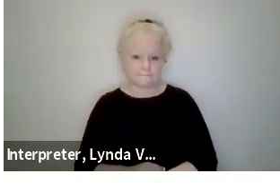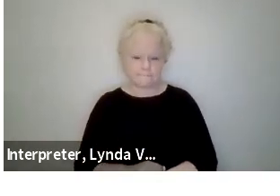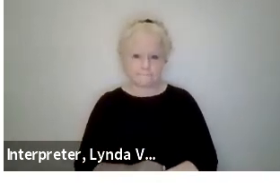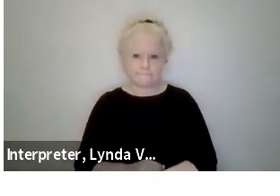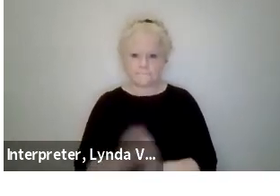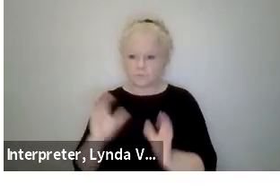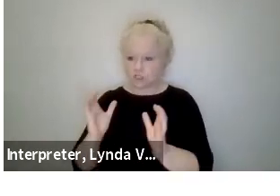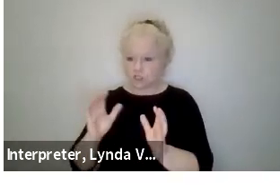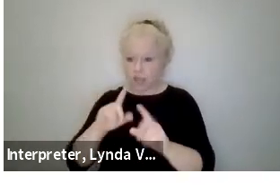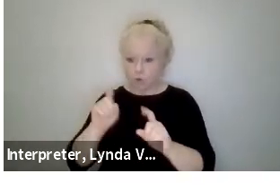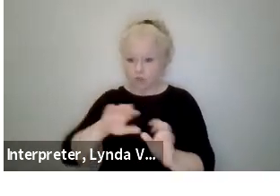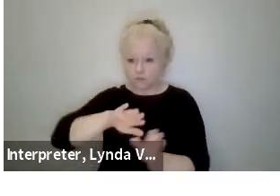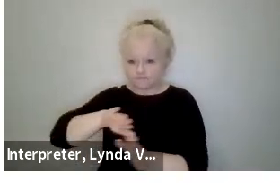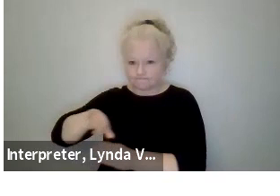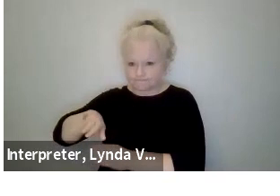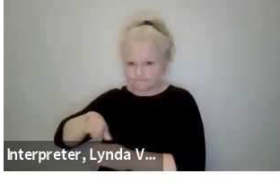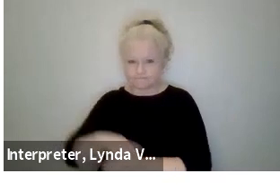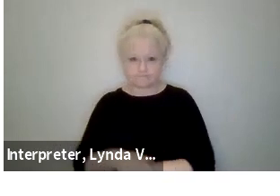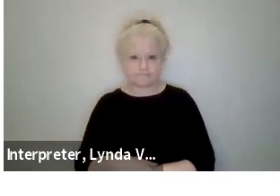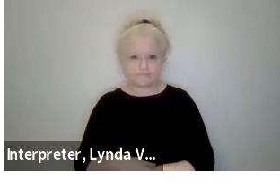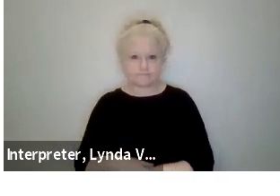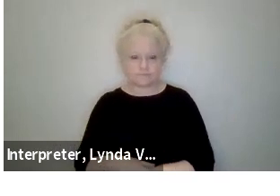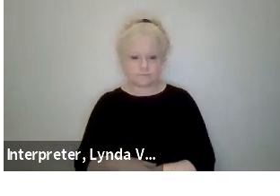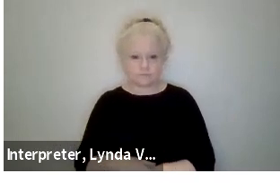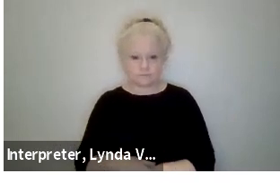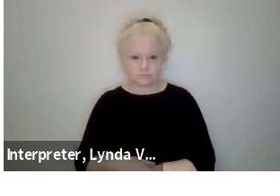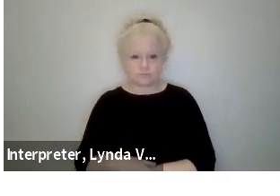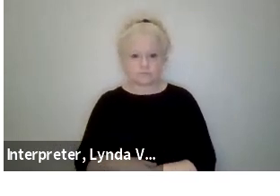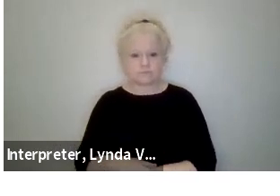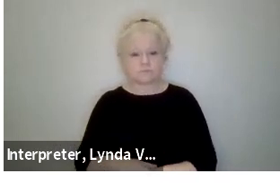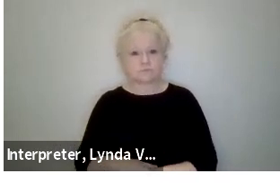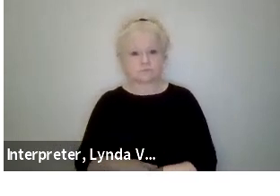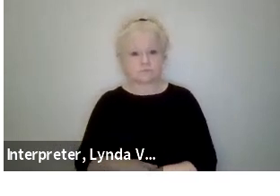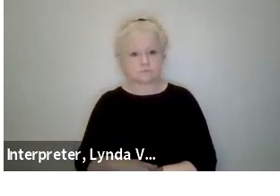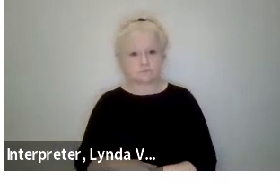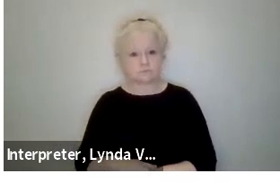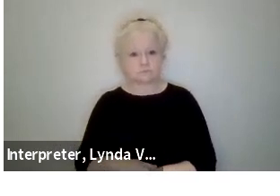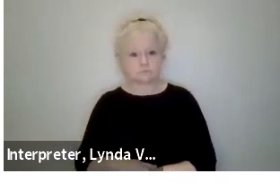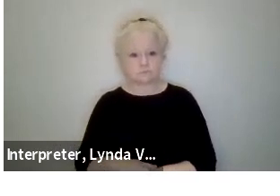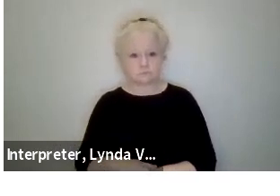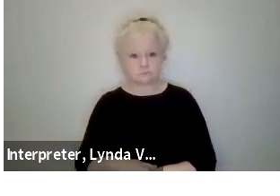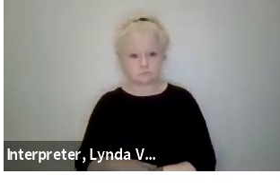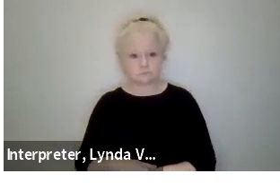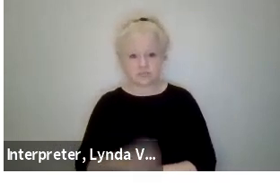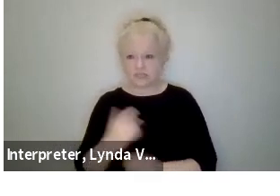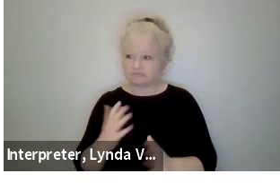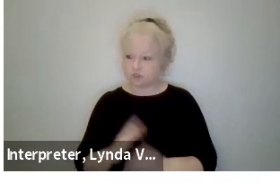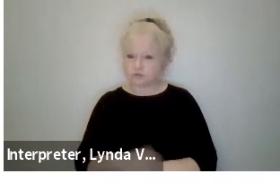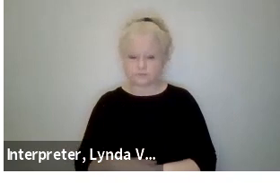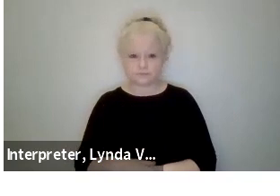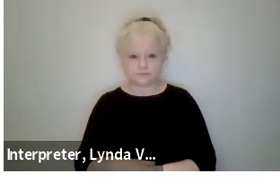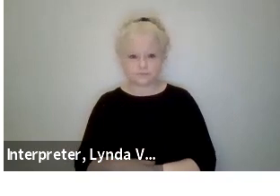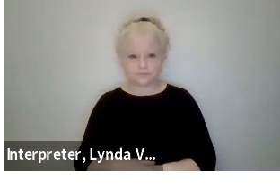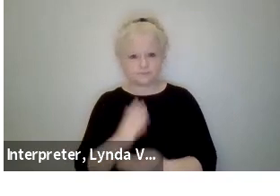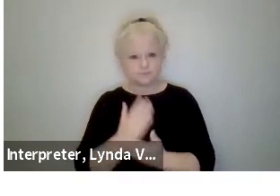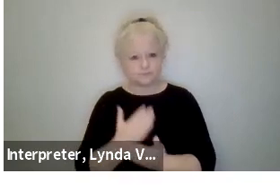chat questions. Guinevere, I'm not sure if we have more time for more, but I think that got all of them. All right, well, that